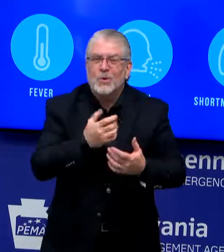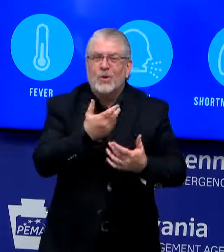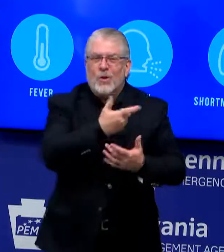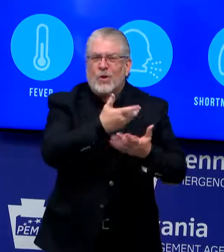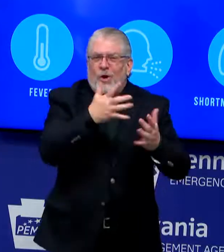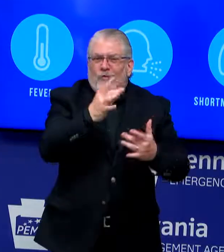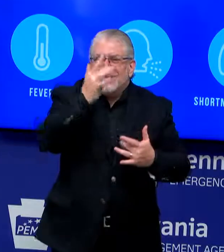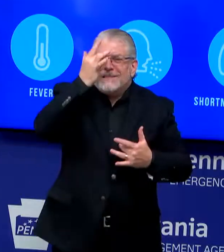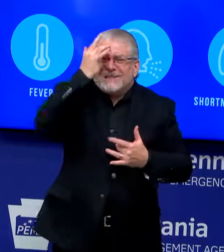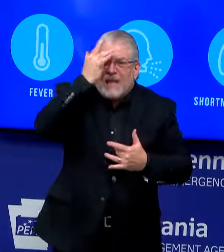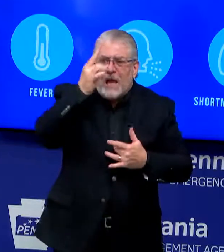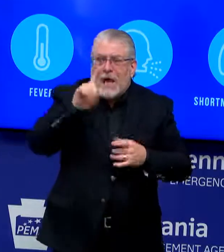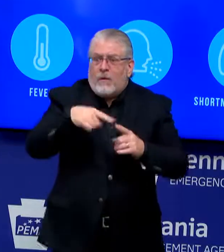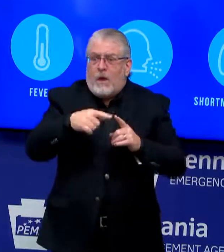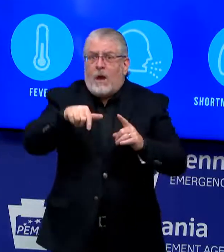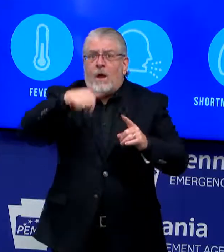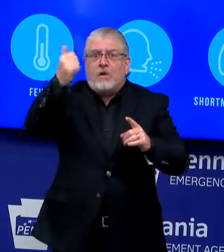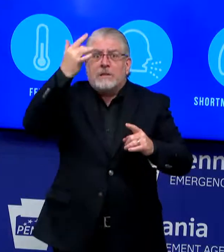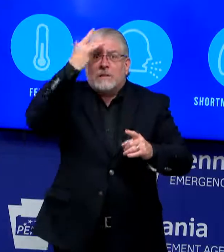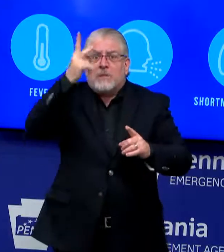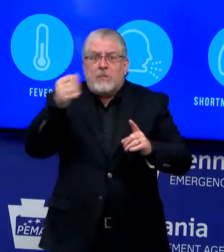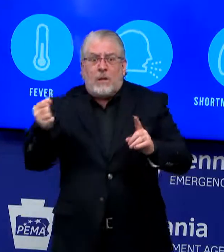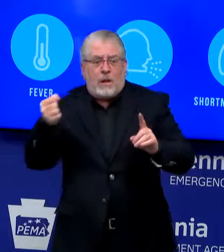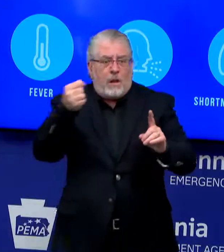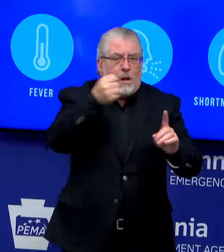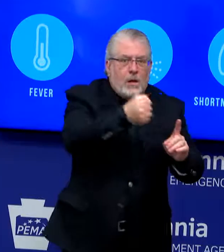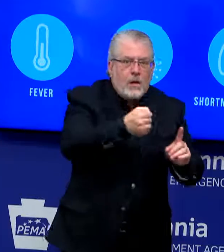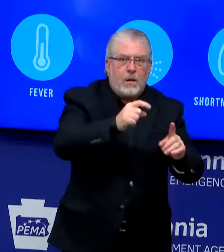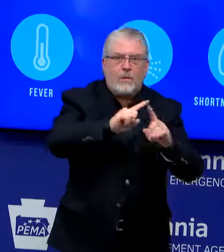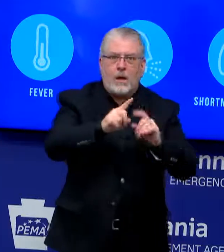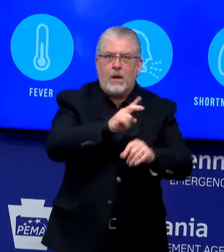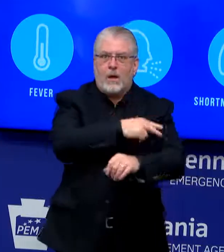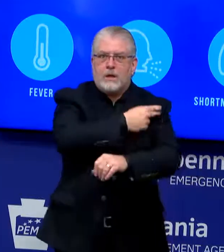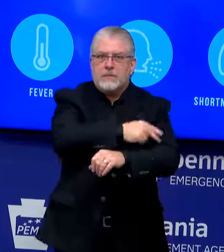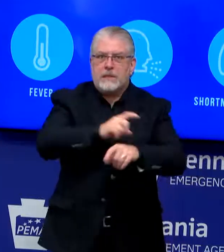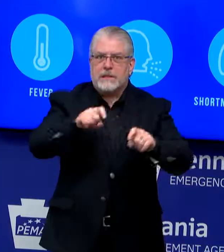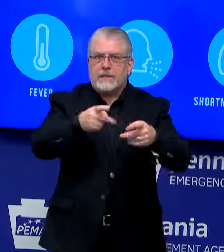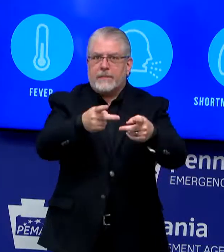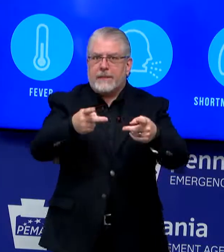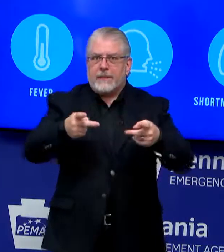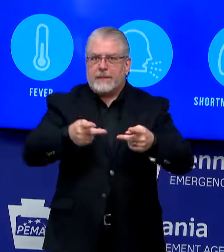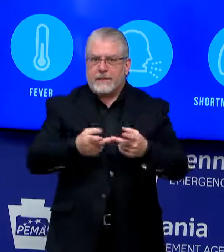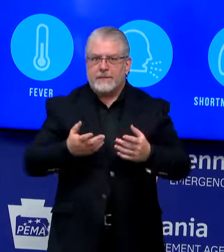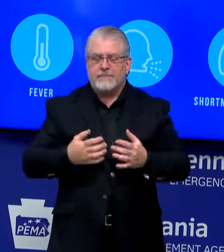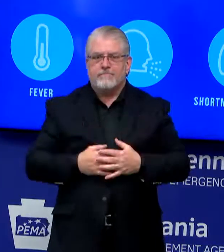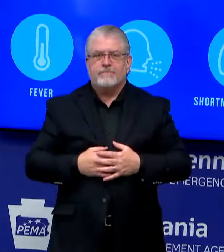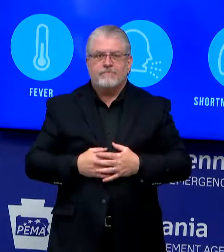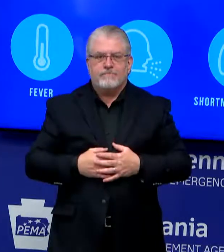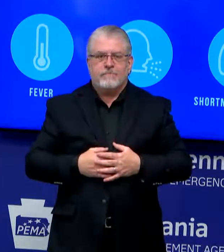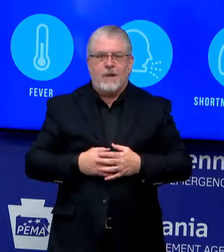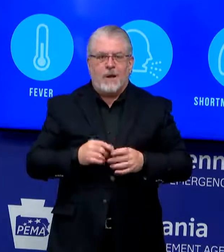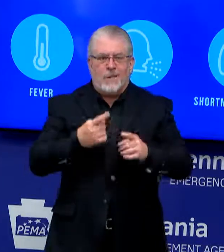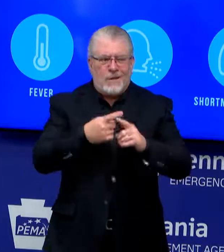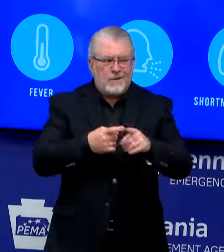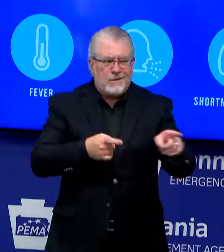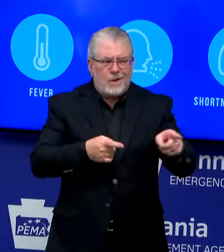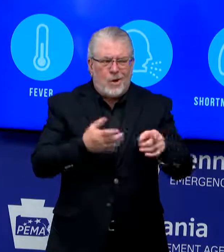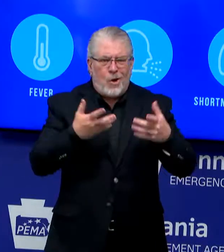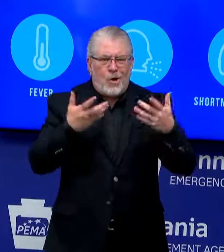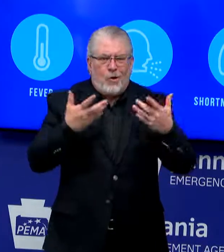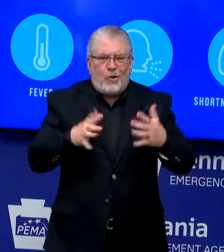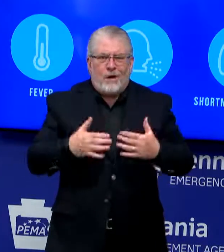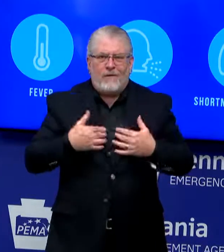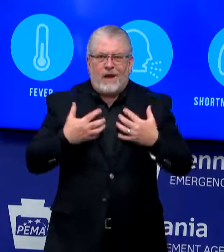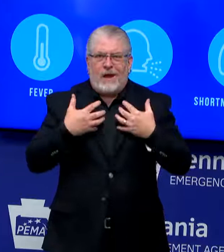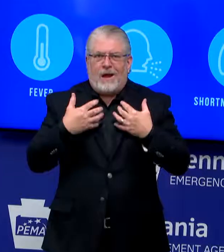other medical conditions that could make them more vulnerable. So they really are our most vulnerable citizens. So at the Department of